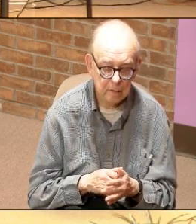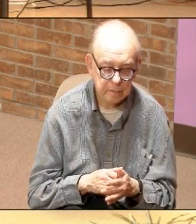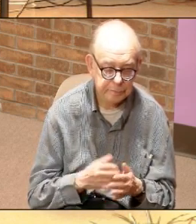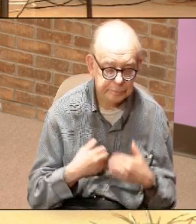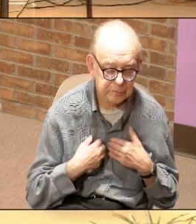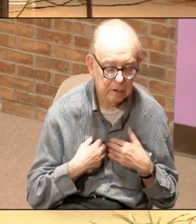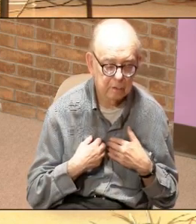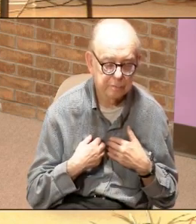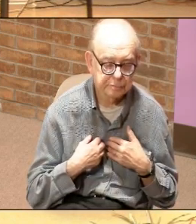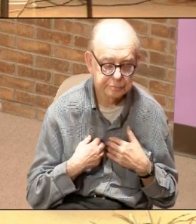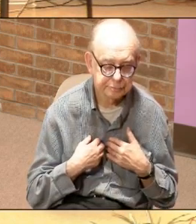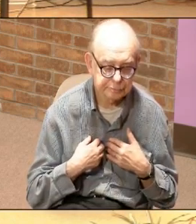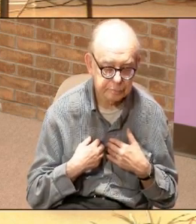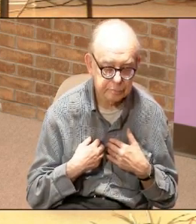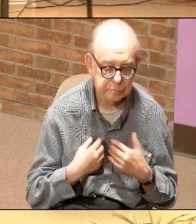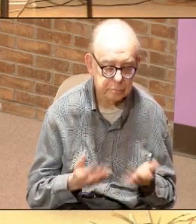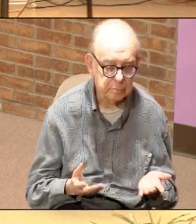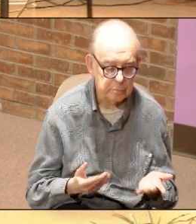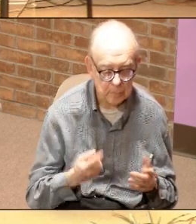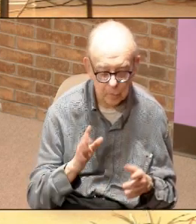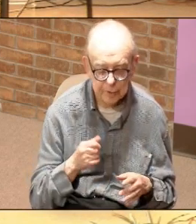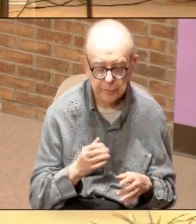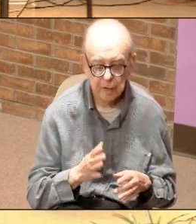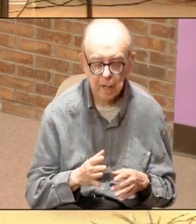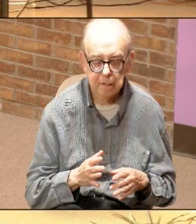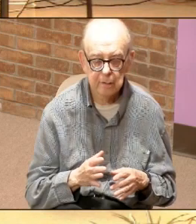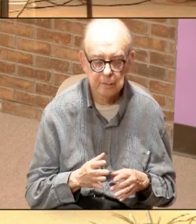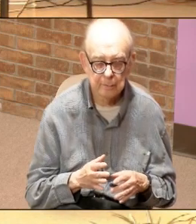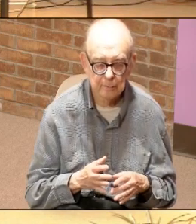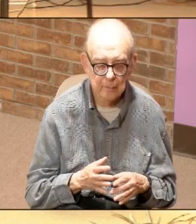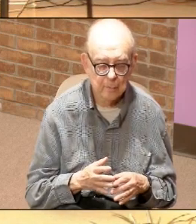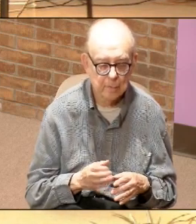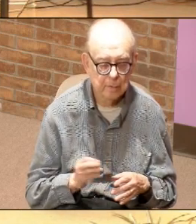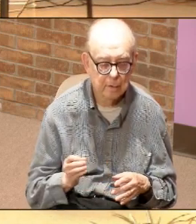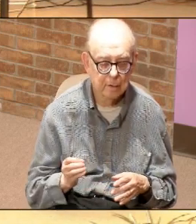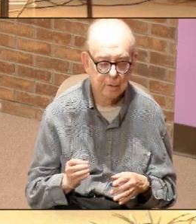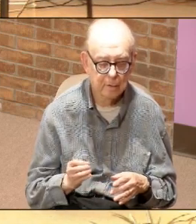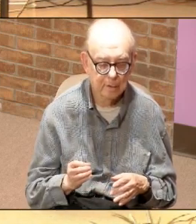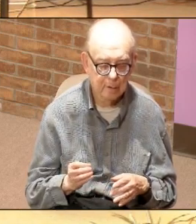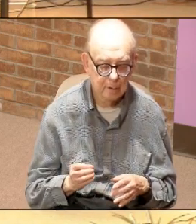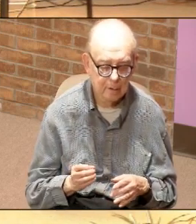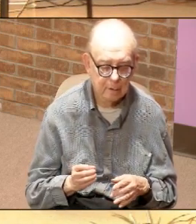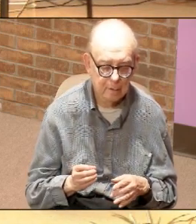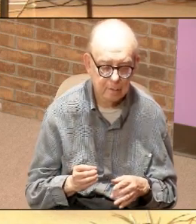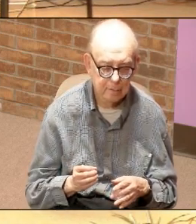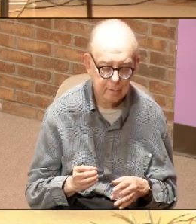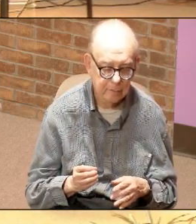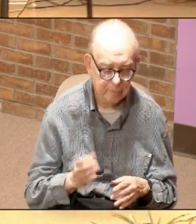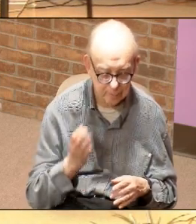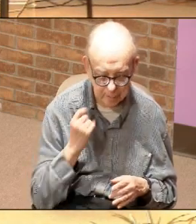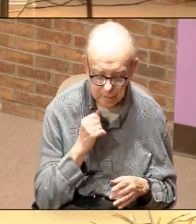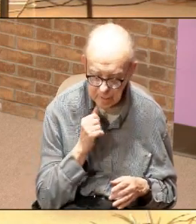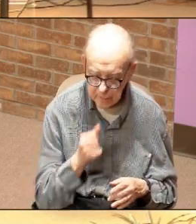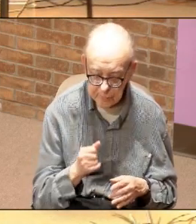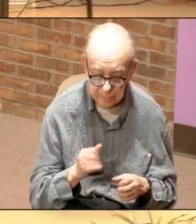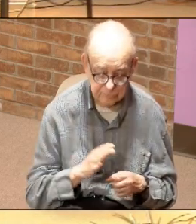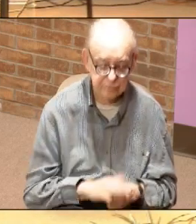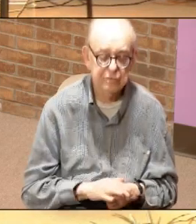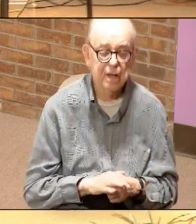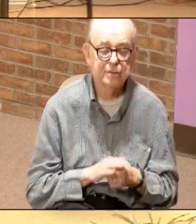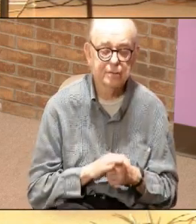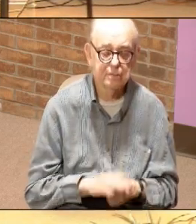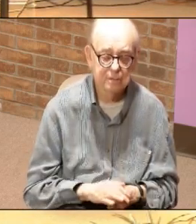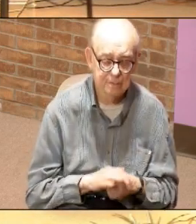And so I just got to wait for him. So, if you're stressed,